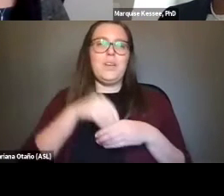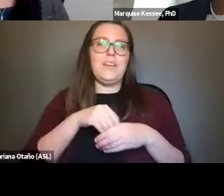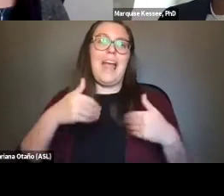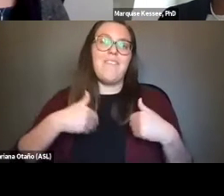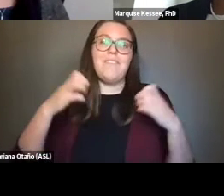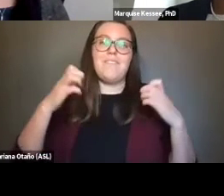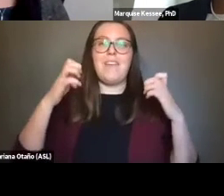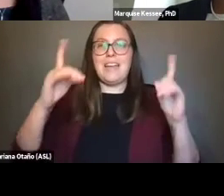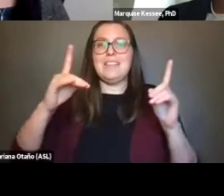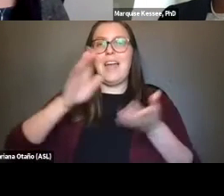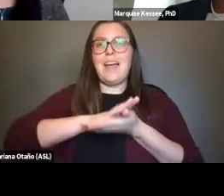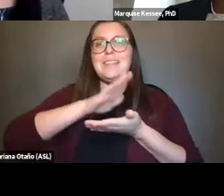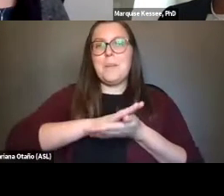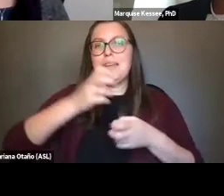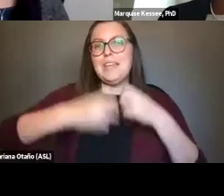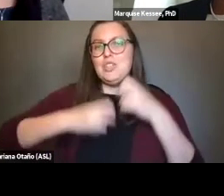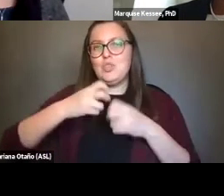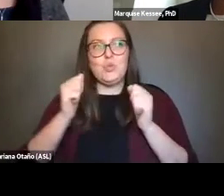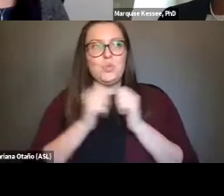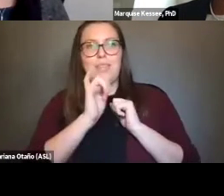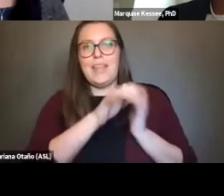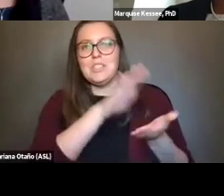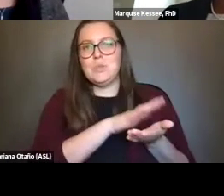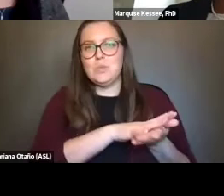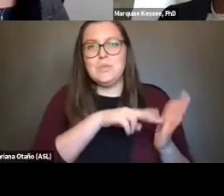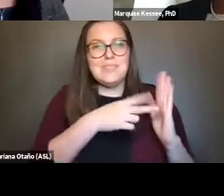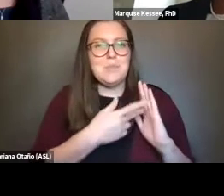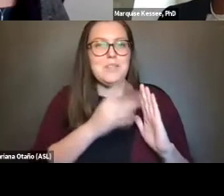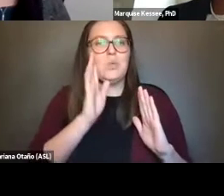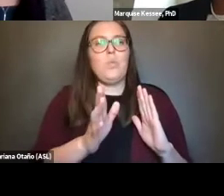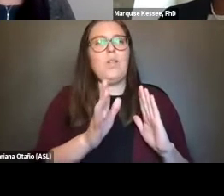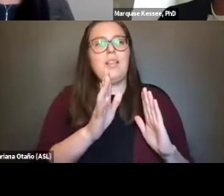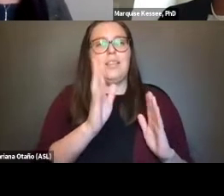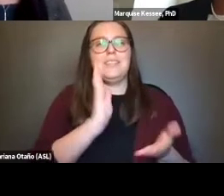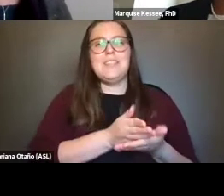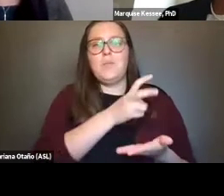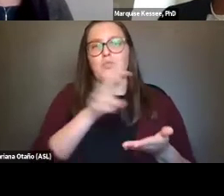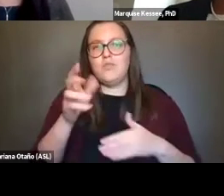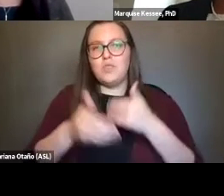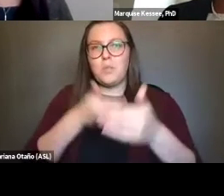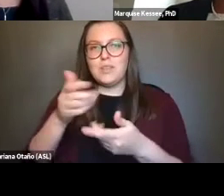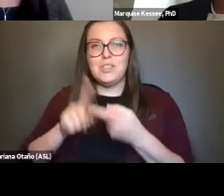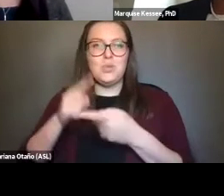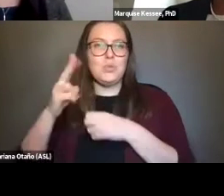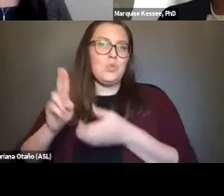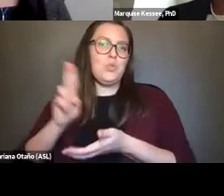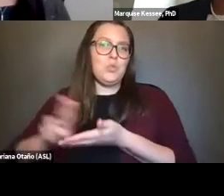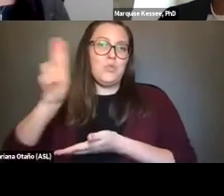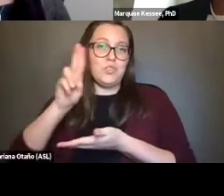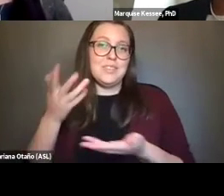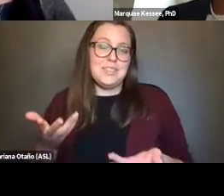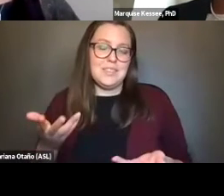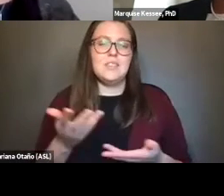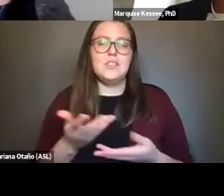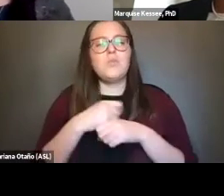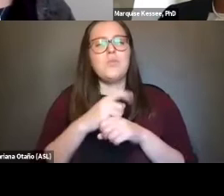that particular school, which will prevent them from transferring to the university. And so, you know, make sure that